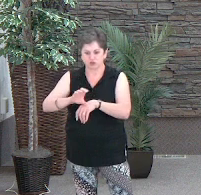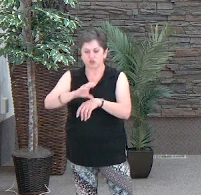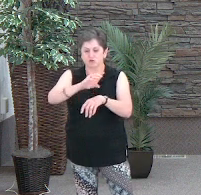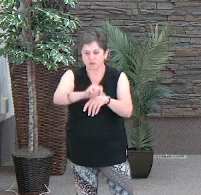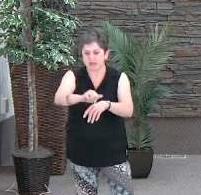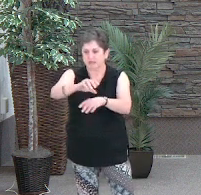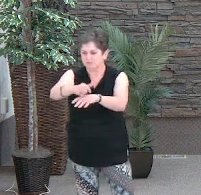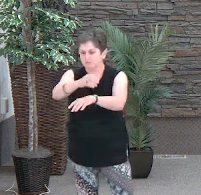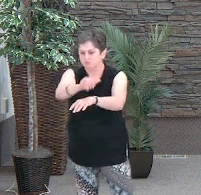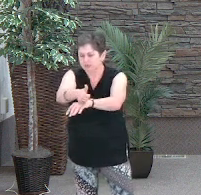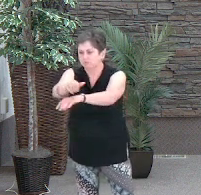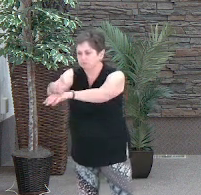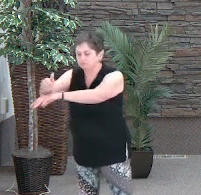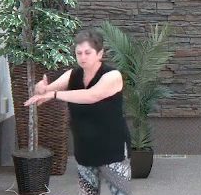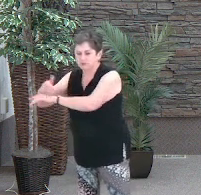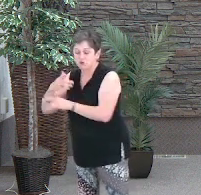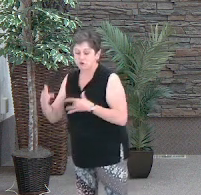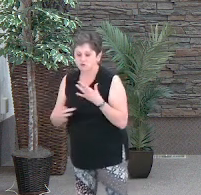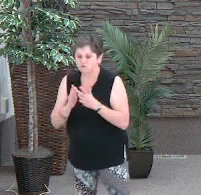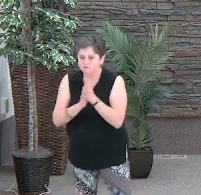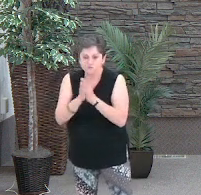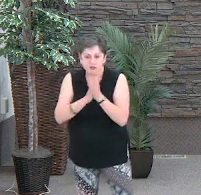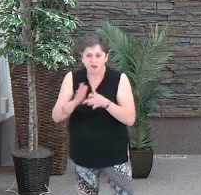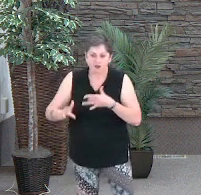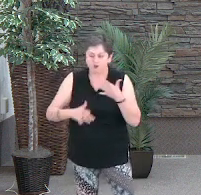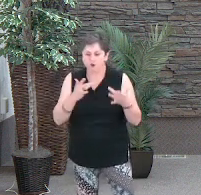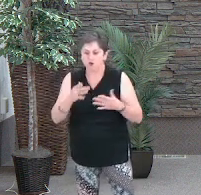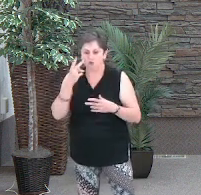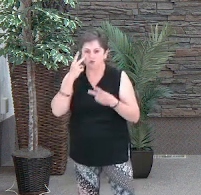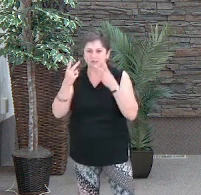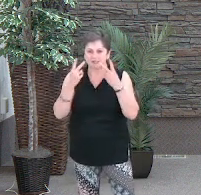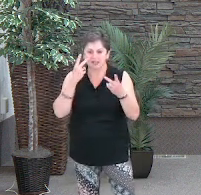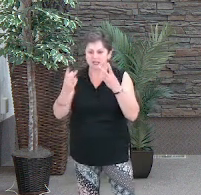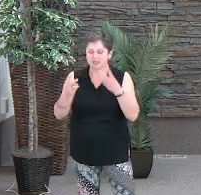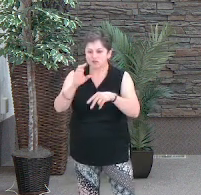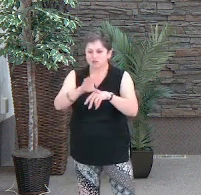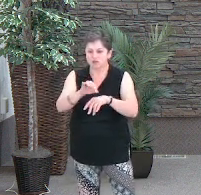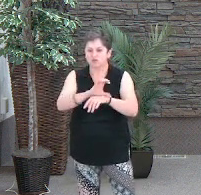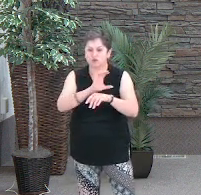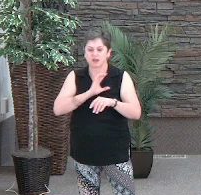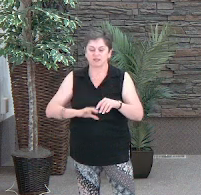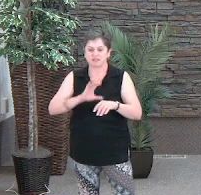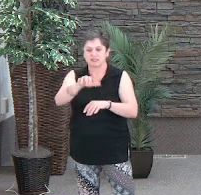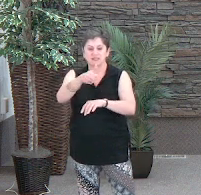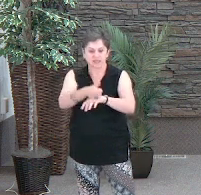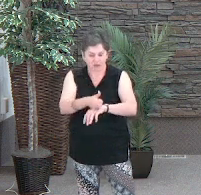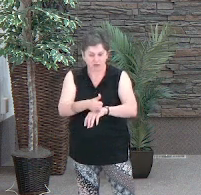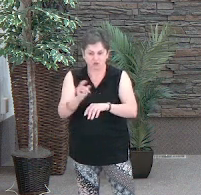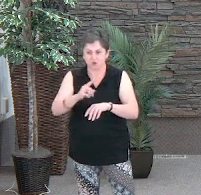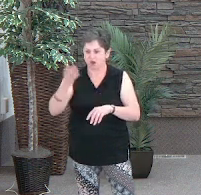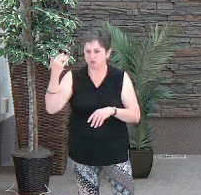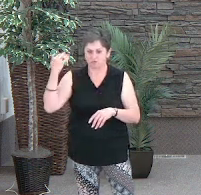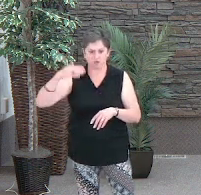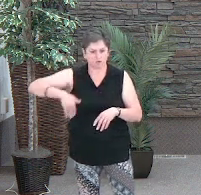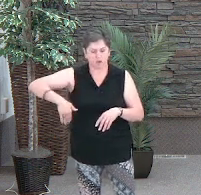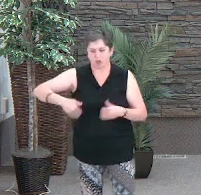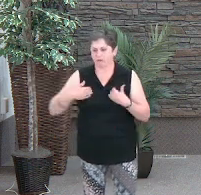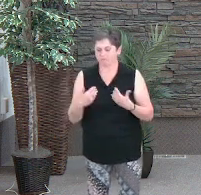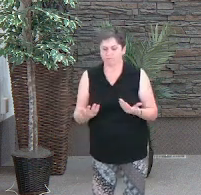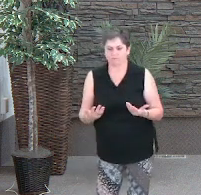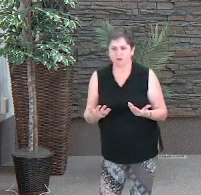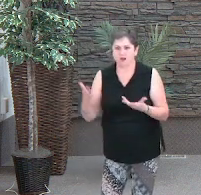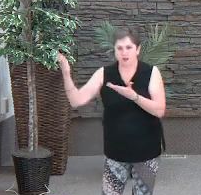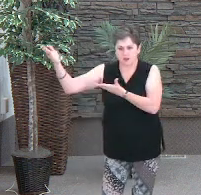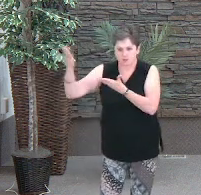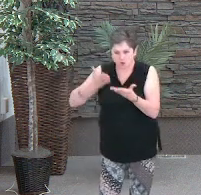church-planting evangelist whose fiery passion was seeing the Church of Christ established in places where it wasn't. They